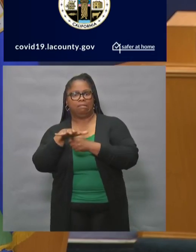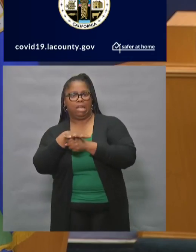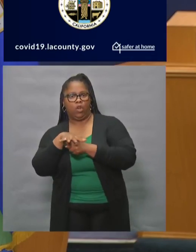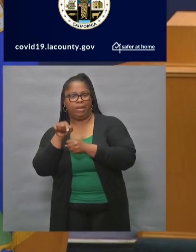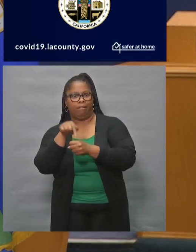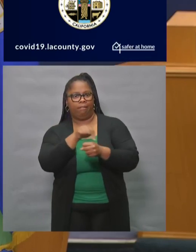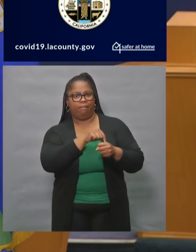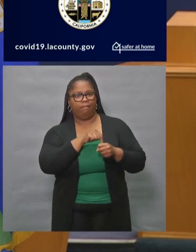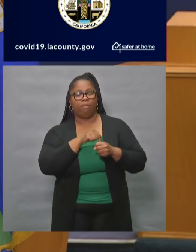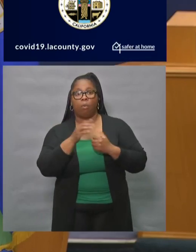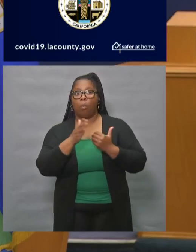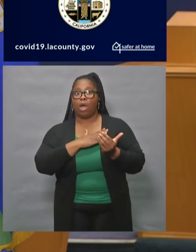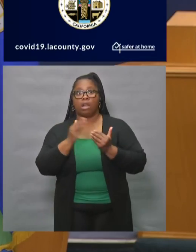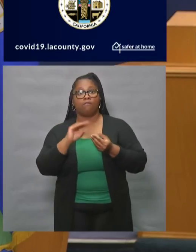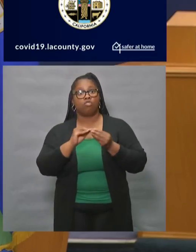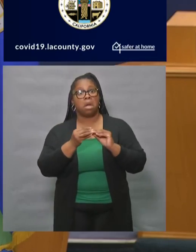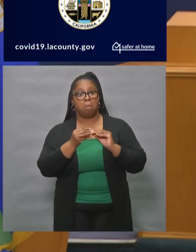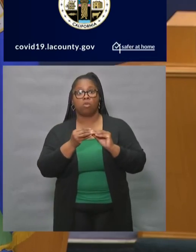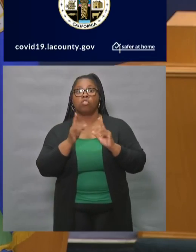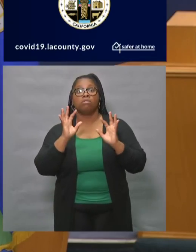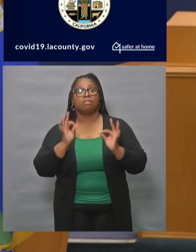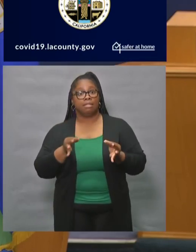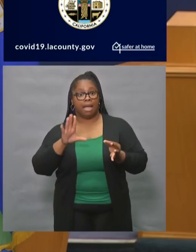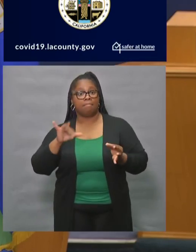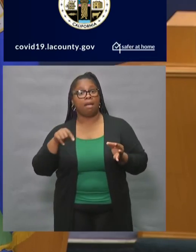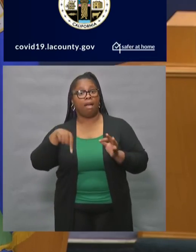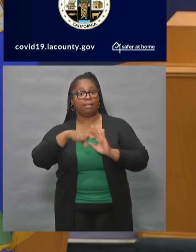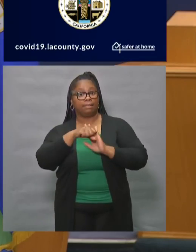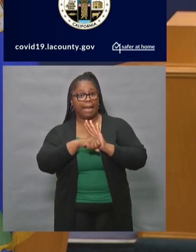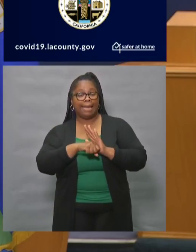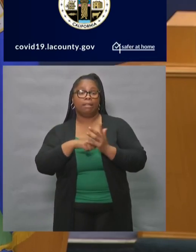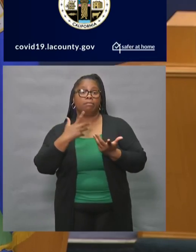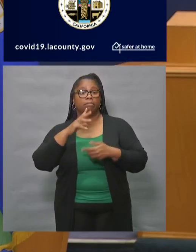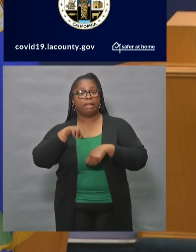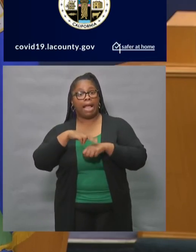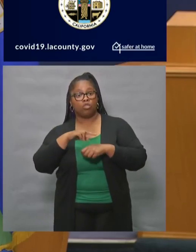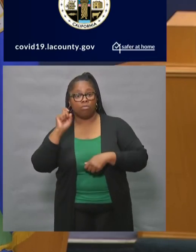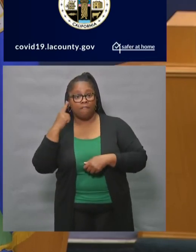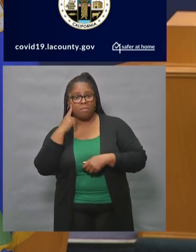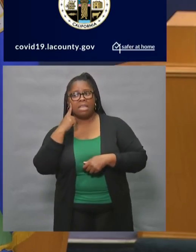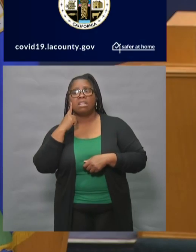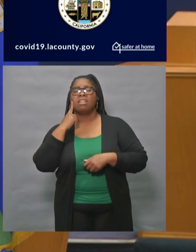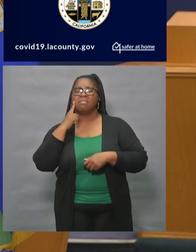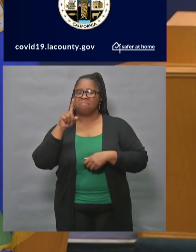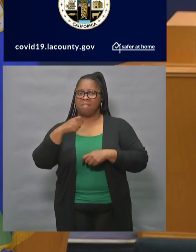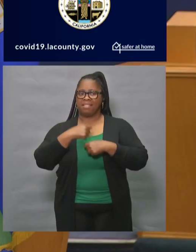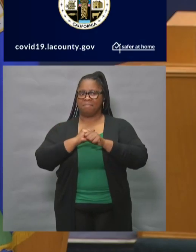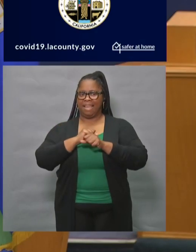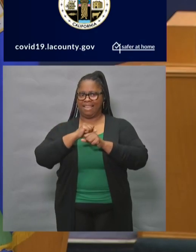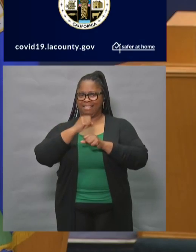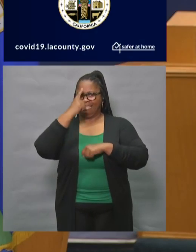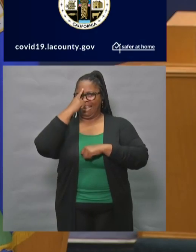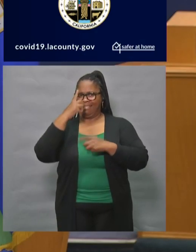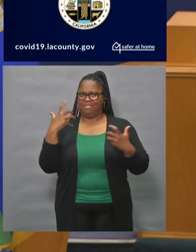that's ultimately put forward by the state and by the national government, we'll need to make sure that that makes sense for the